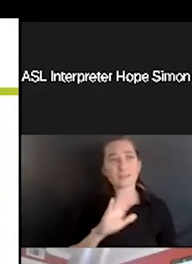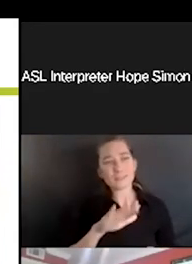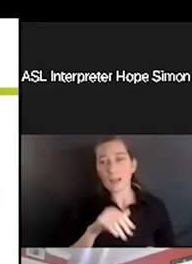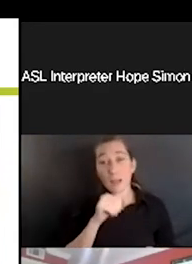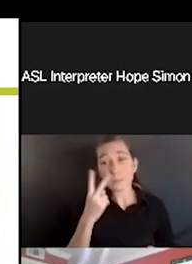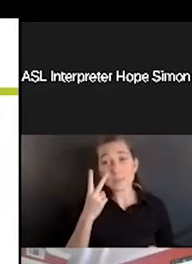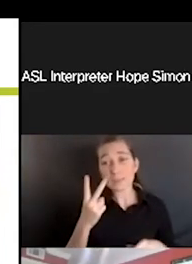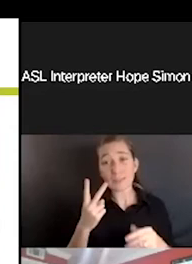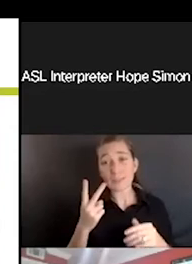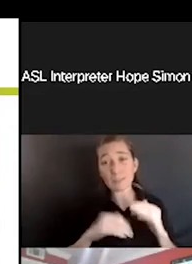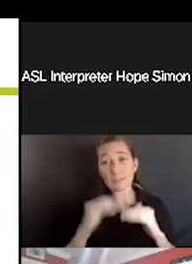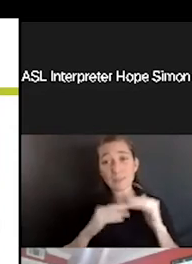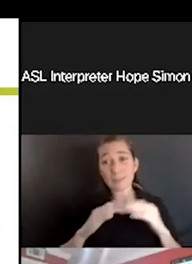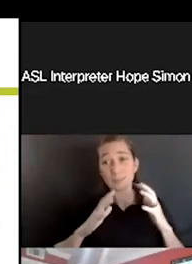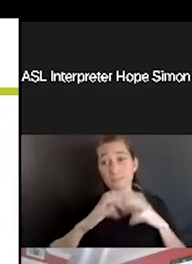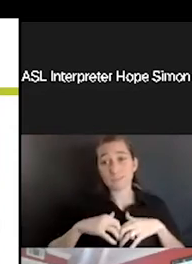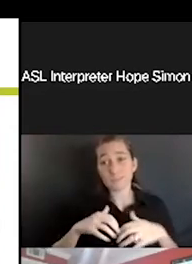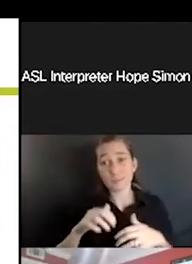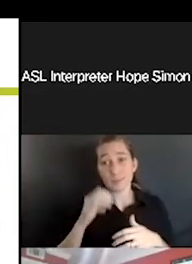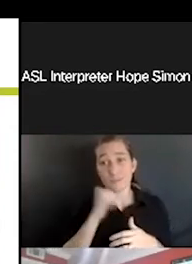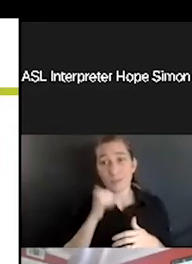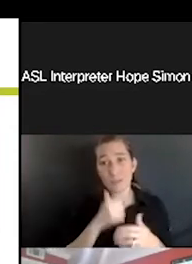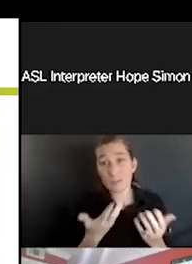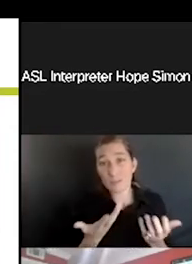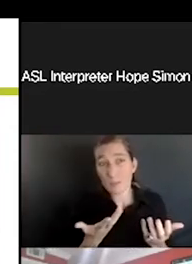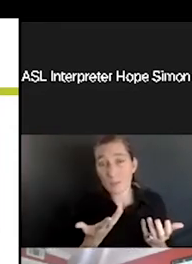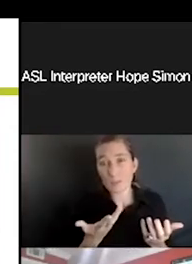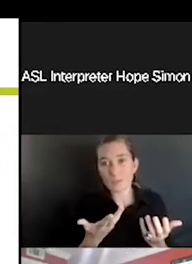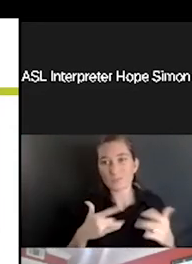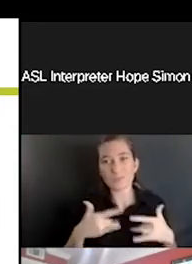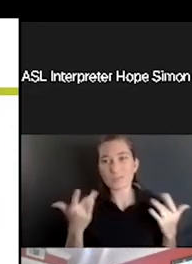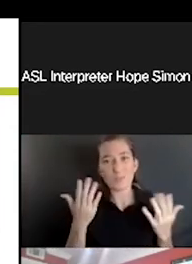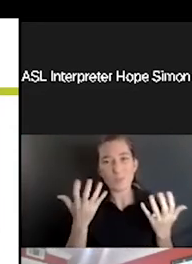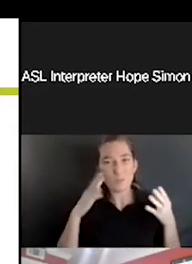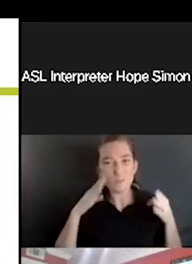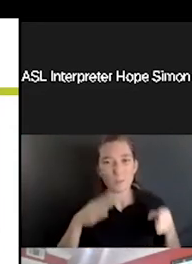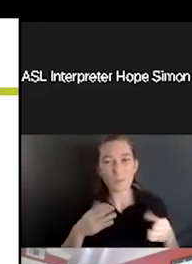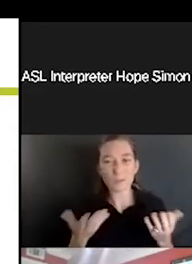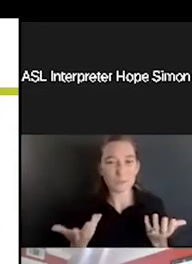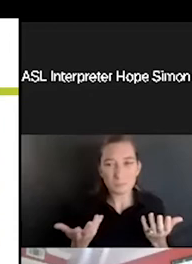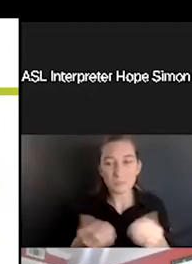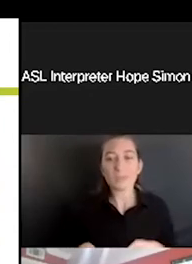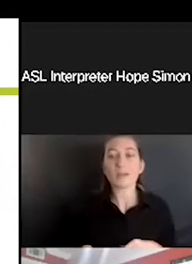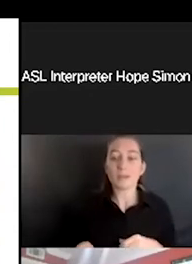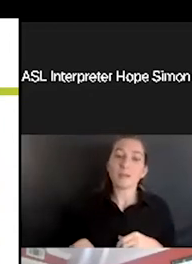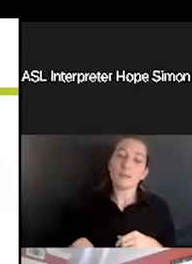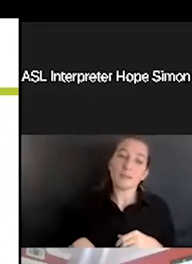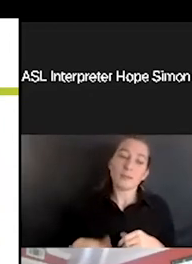Well, as I mentioned before, we live in earthquake country. The hazard